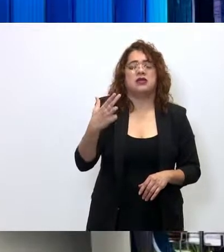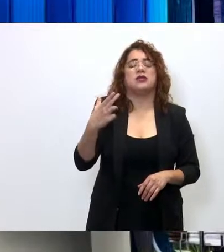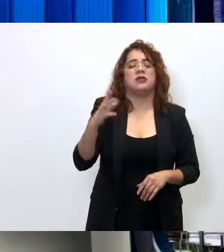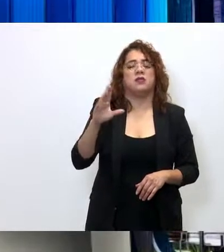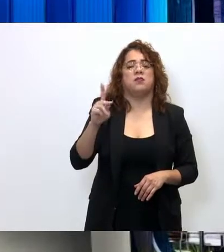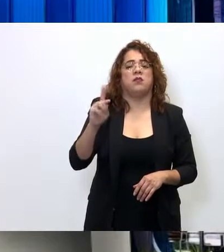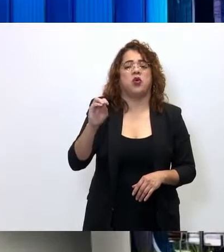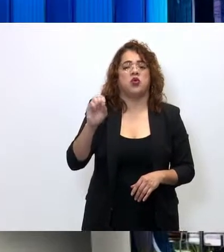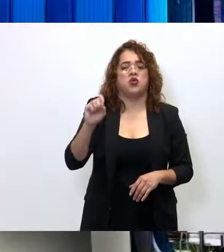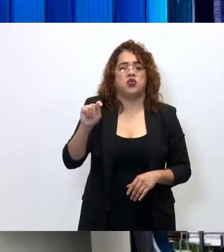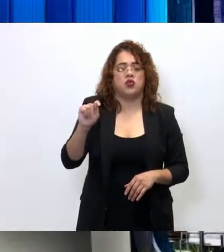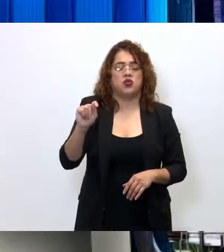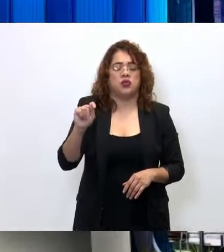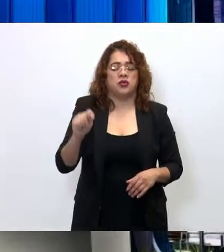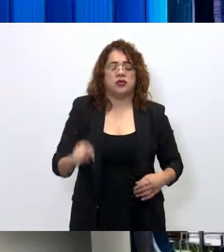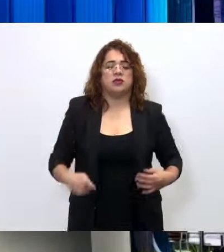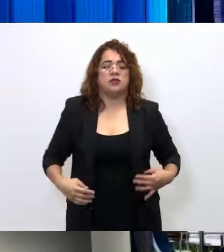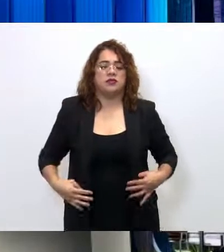for.